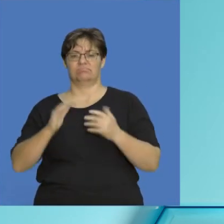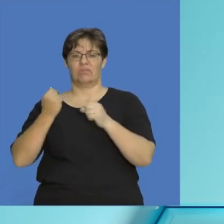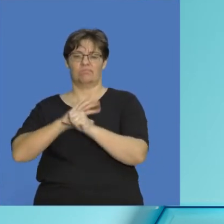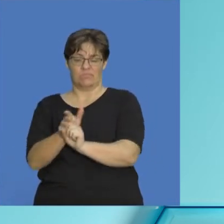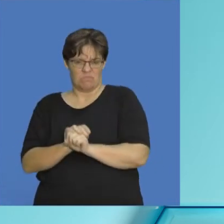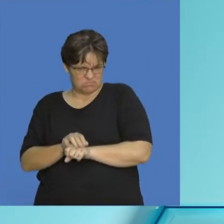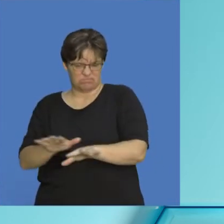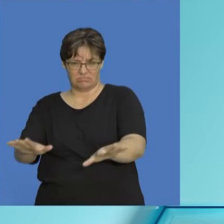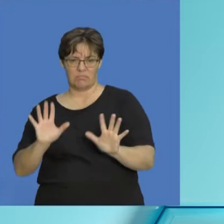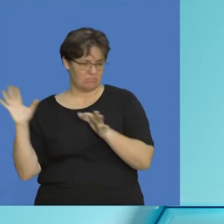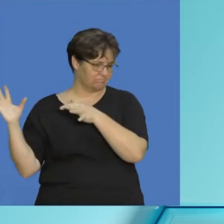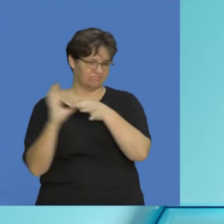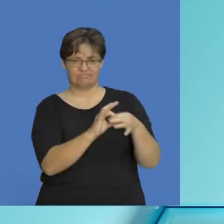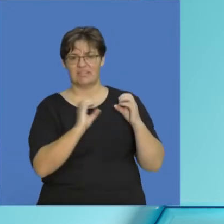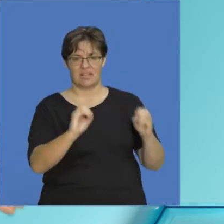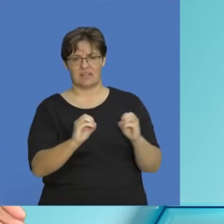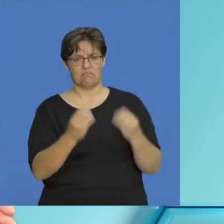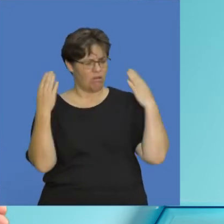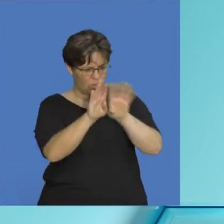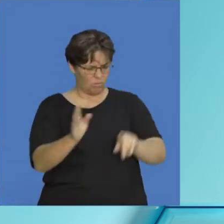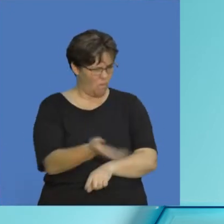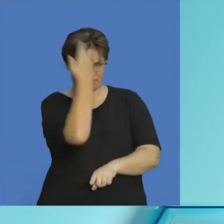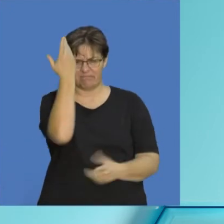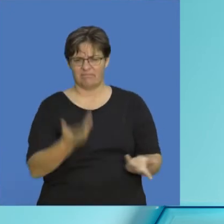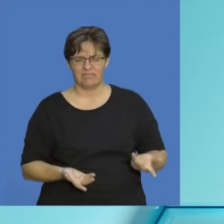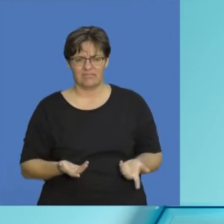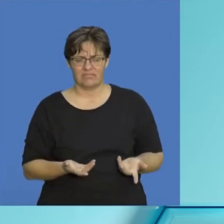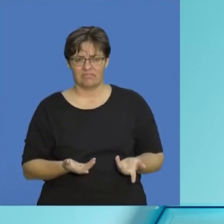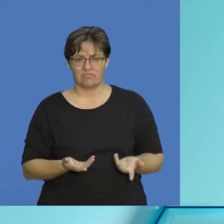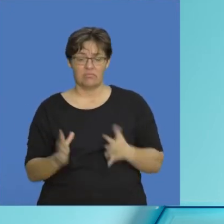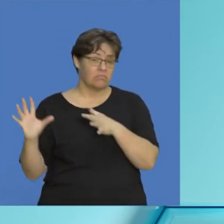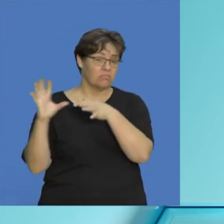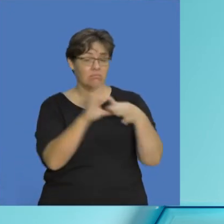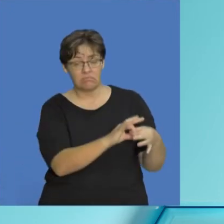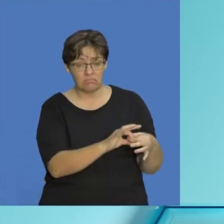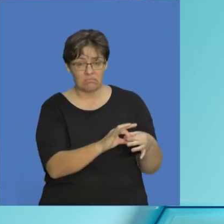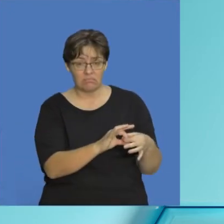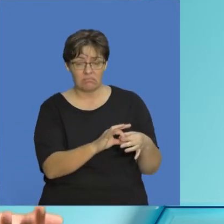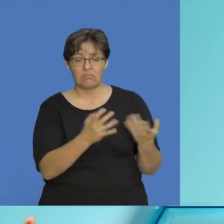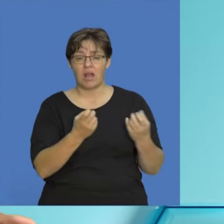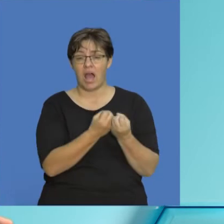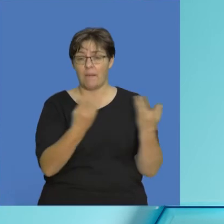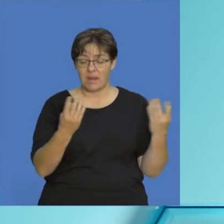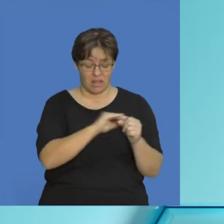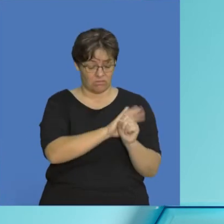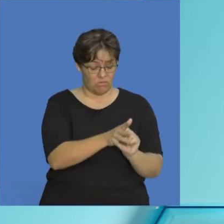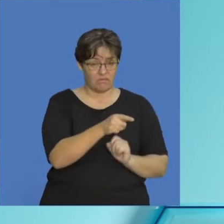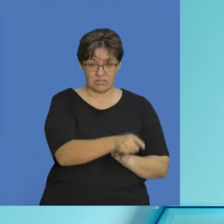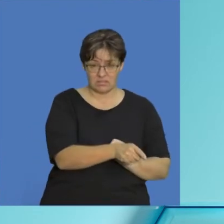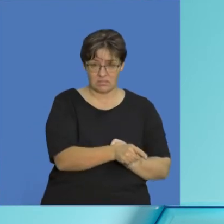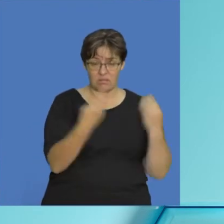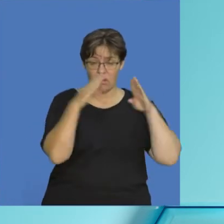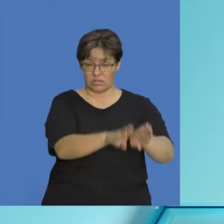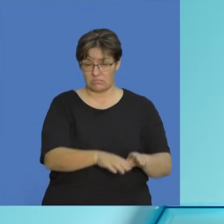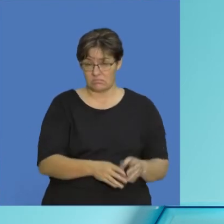for the wave. And some said there's no relationship, please remove the lockdown. Is there a correlation between how